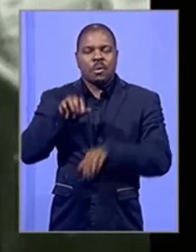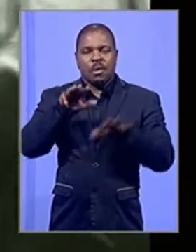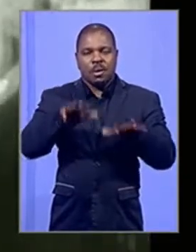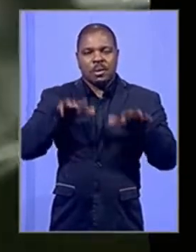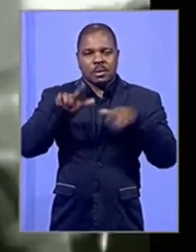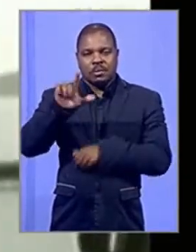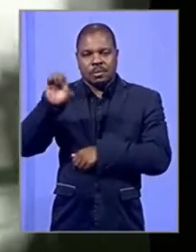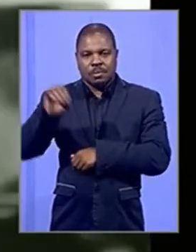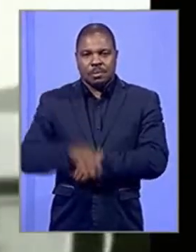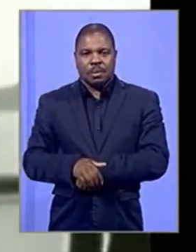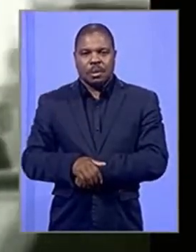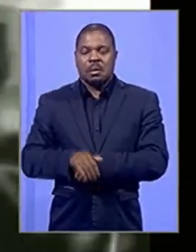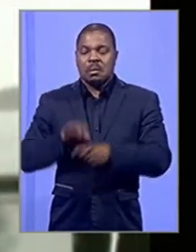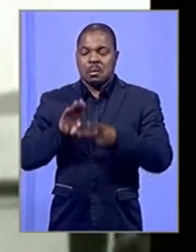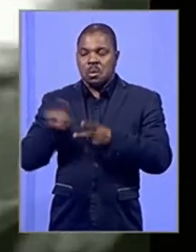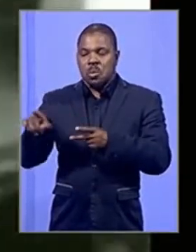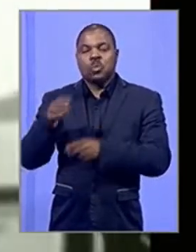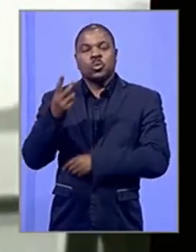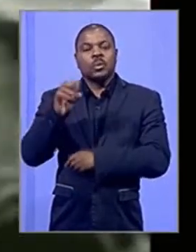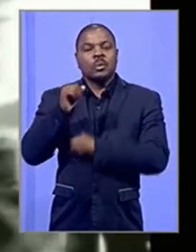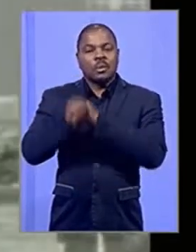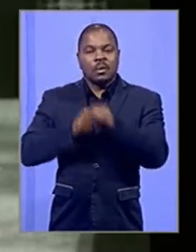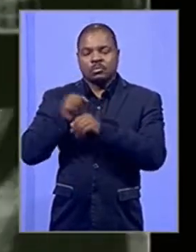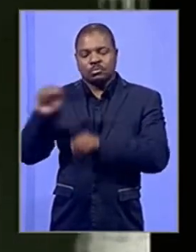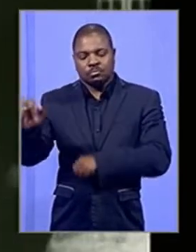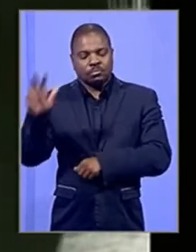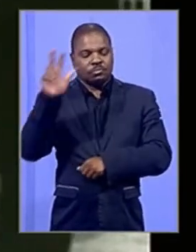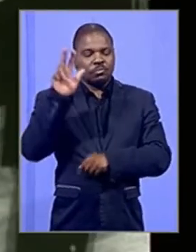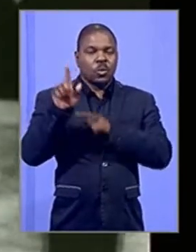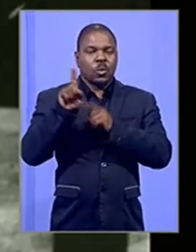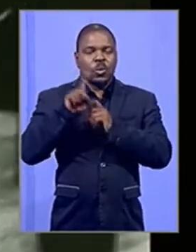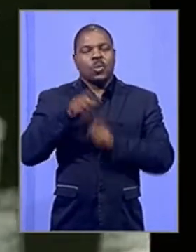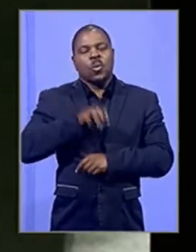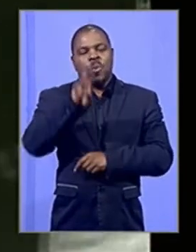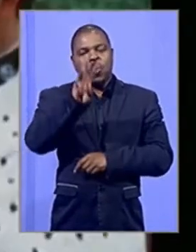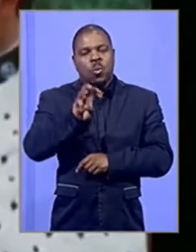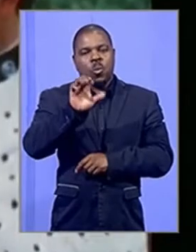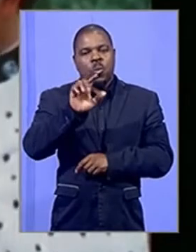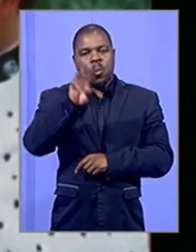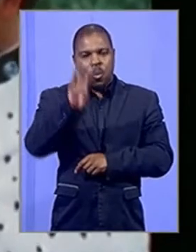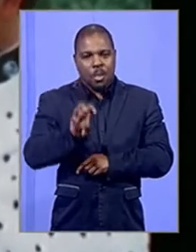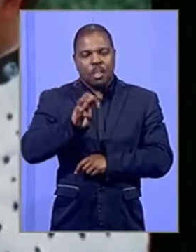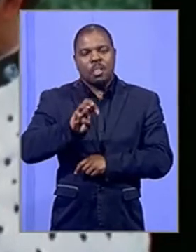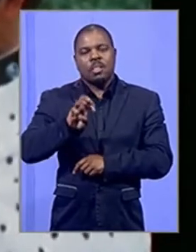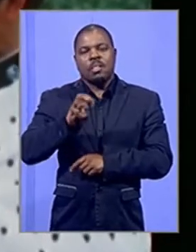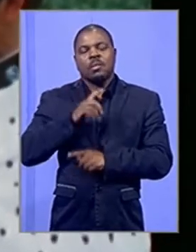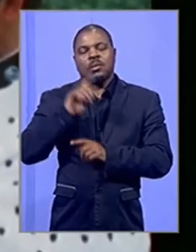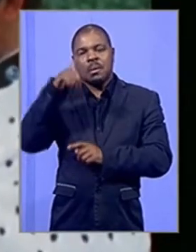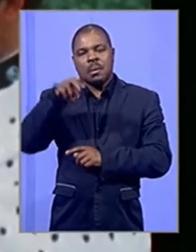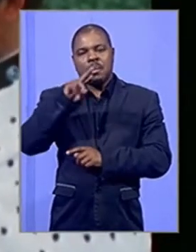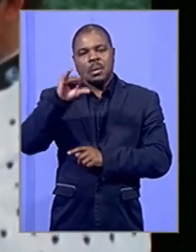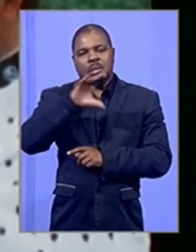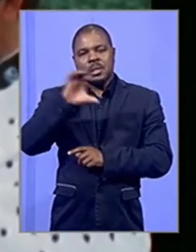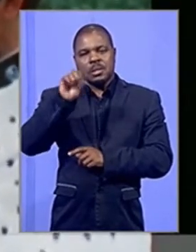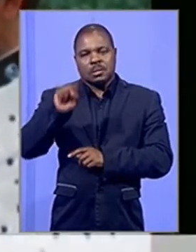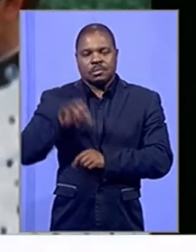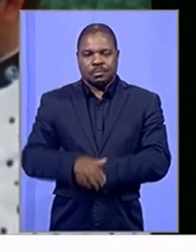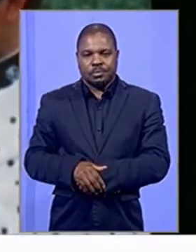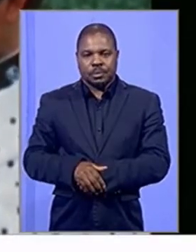1970. Ge a na le mengwaga e 20 o tlhonamišitswe bjalo ka kgošana ya Wales. I, Charles, Prince of